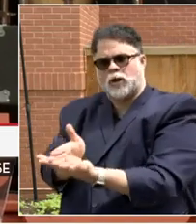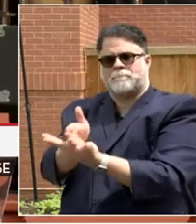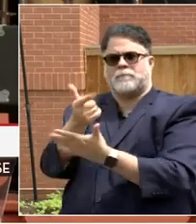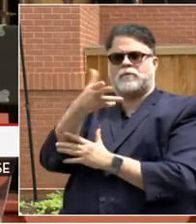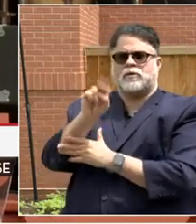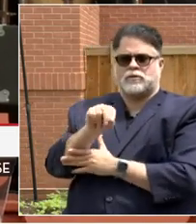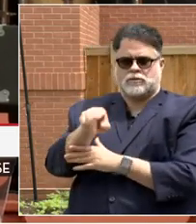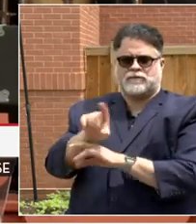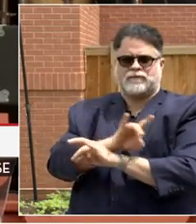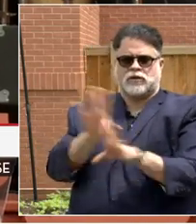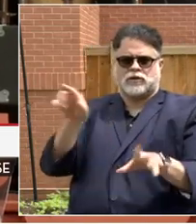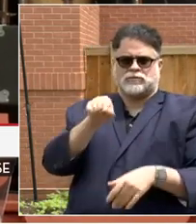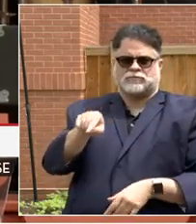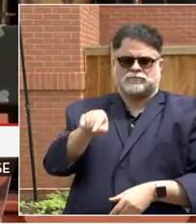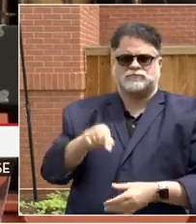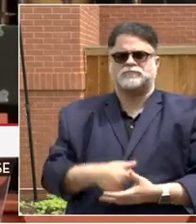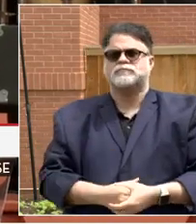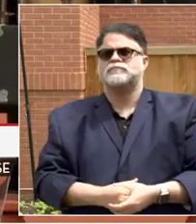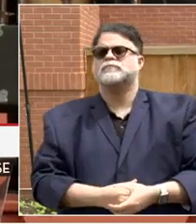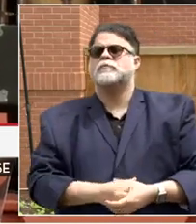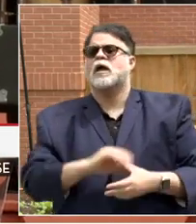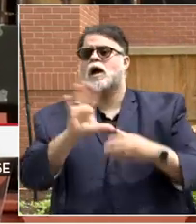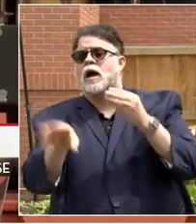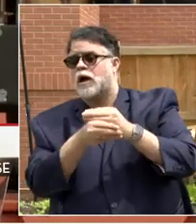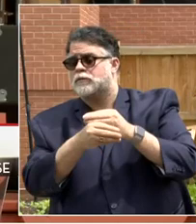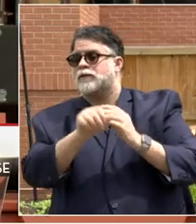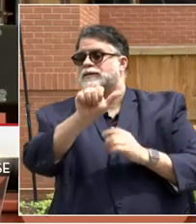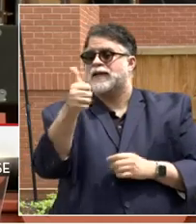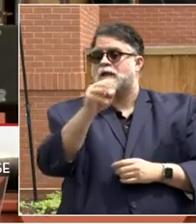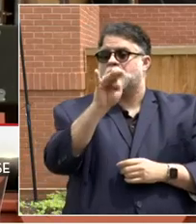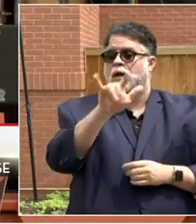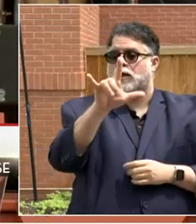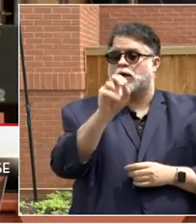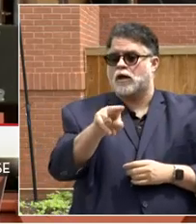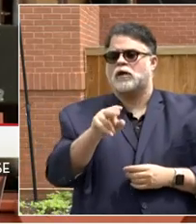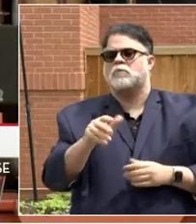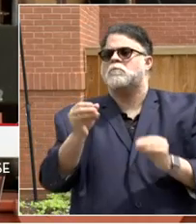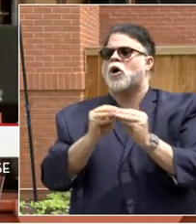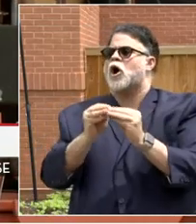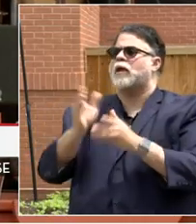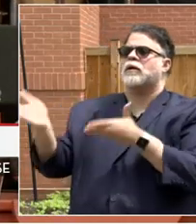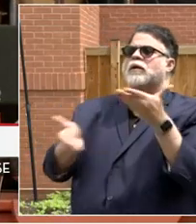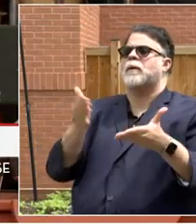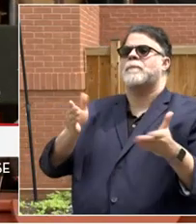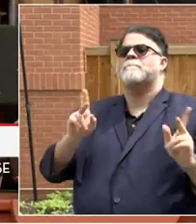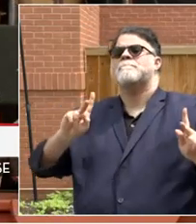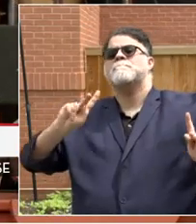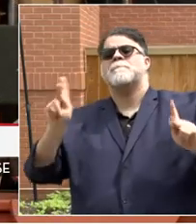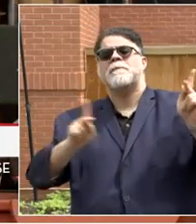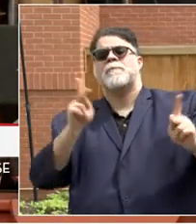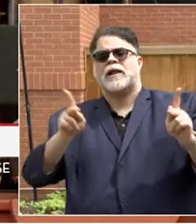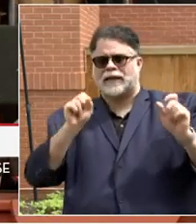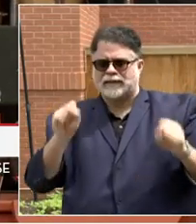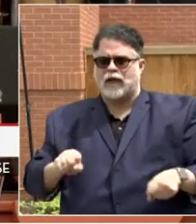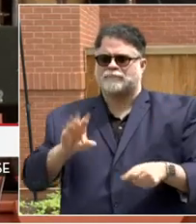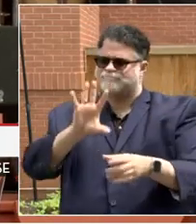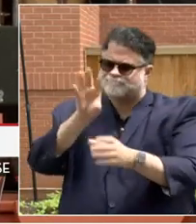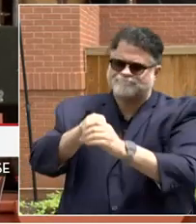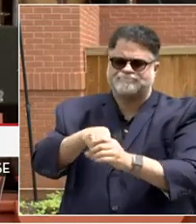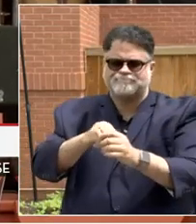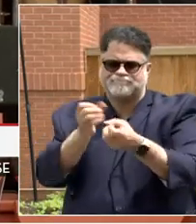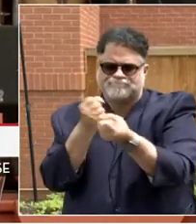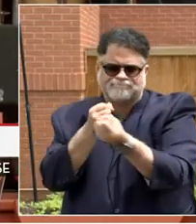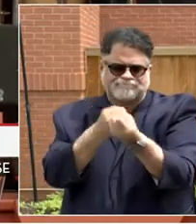And we're adding $10 million to hire more people like Crystal in the community and can bring